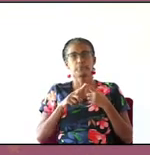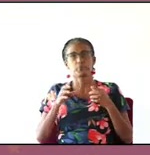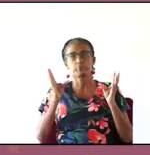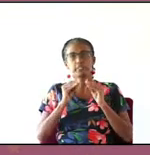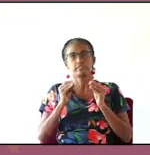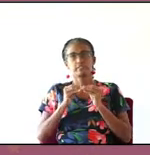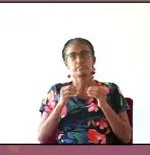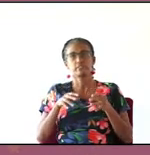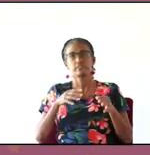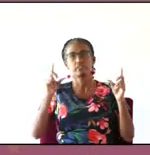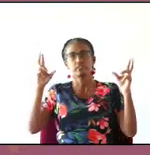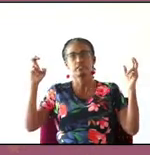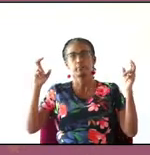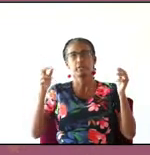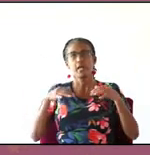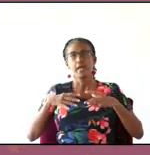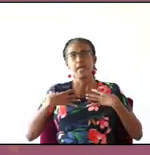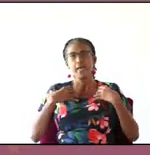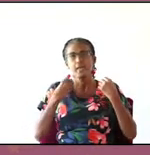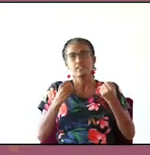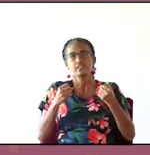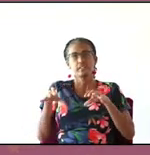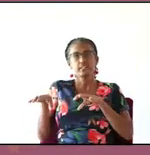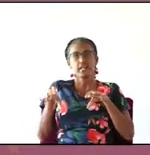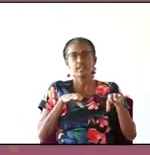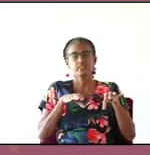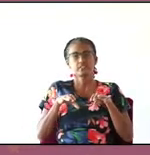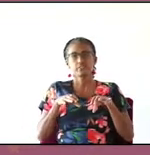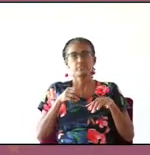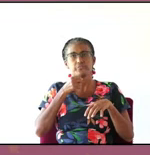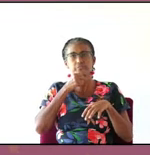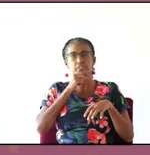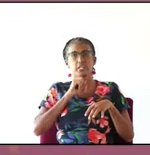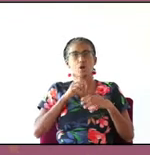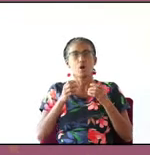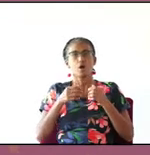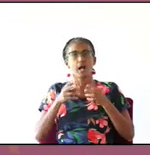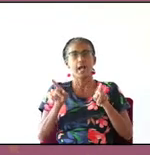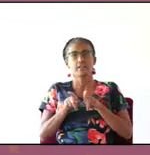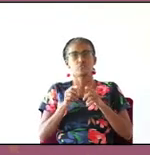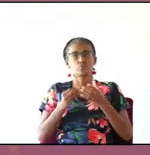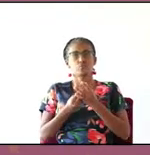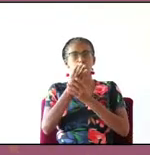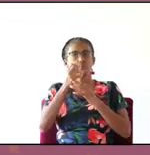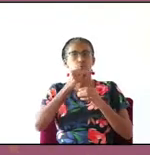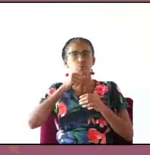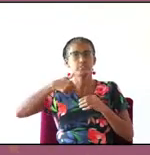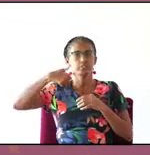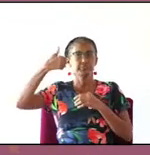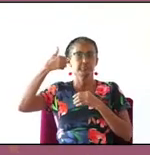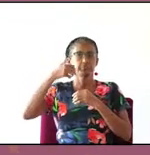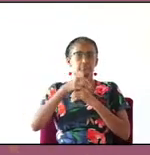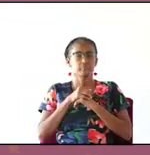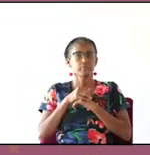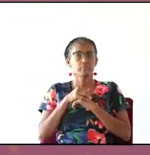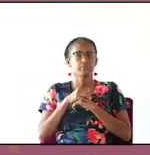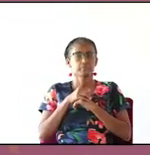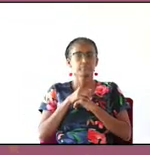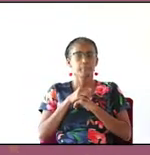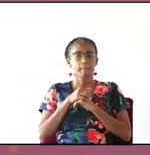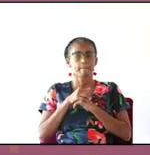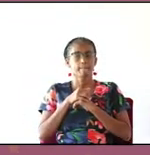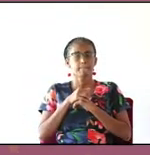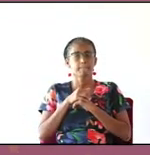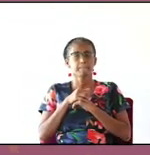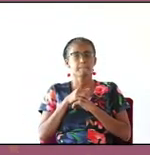Aging. And this will be presented by Sister Dooladel Willie Tyndale,